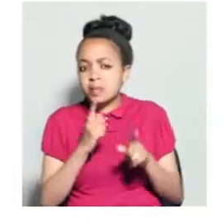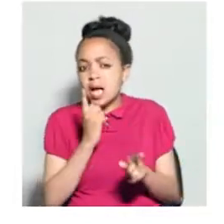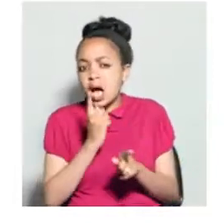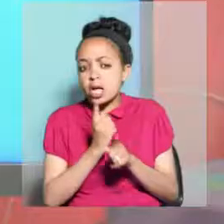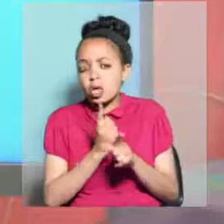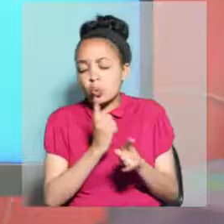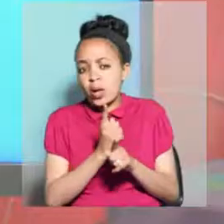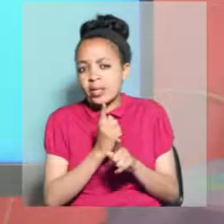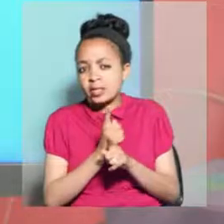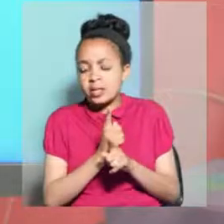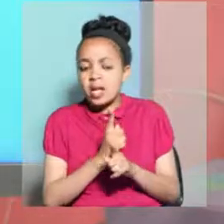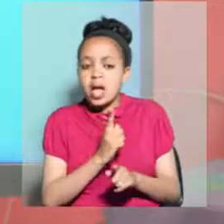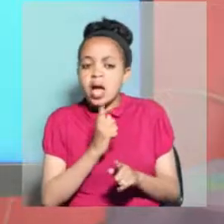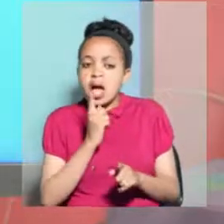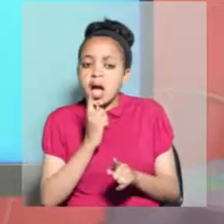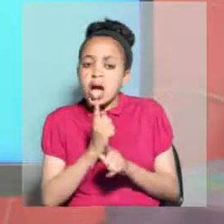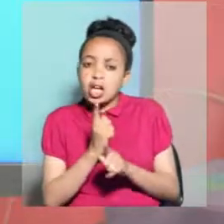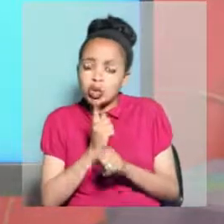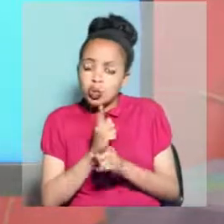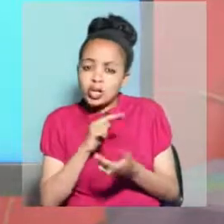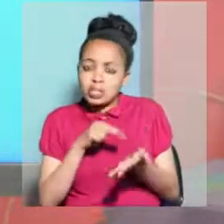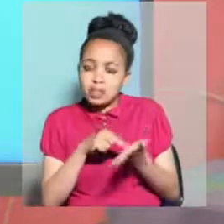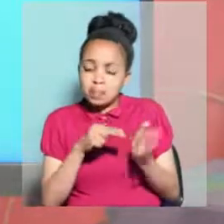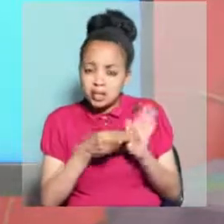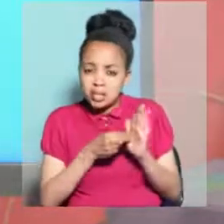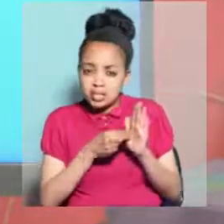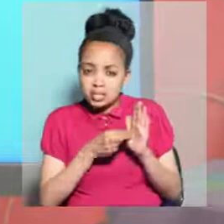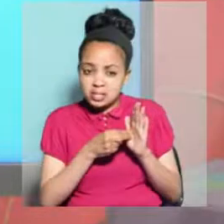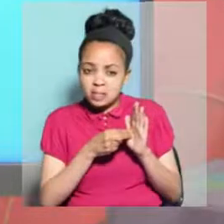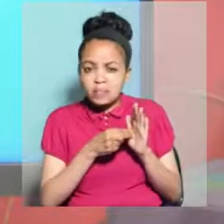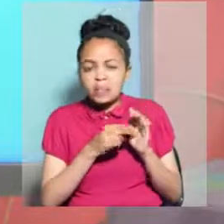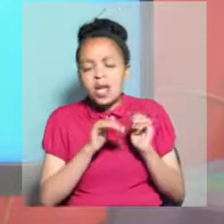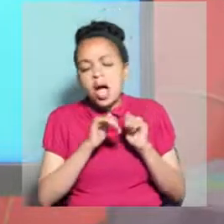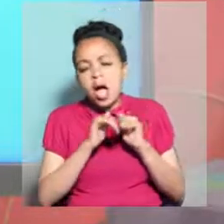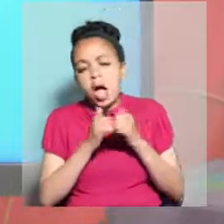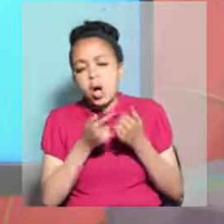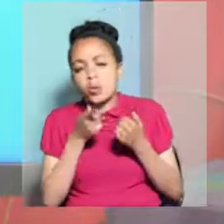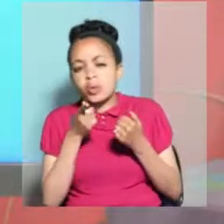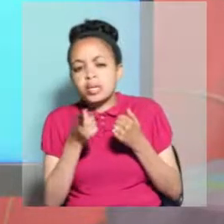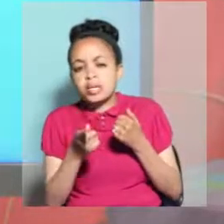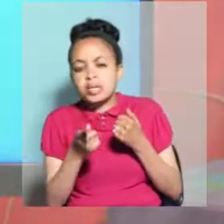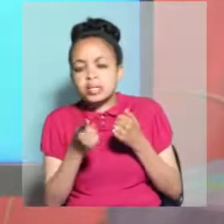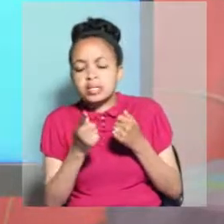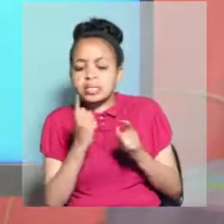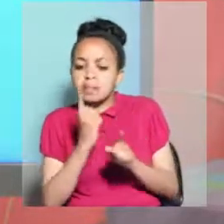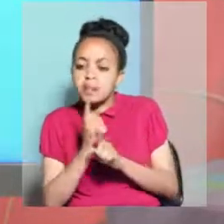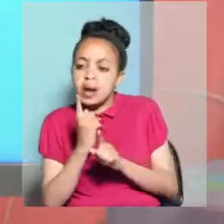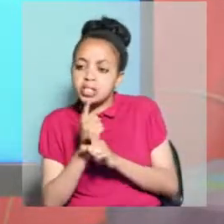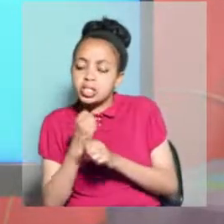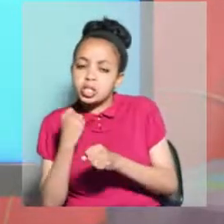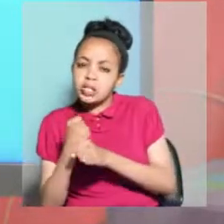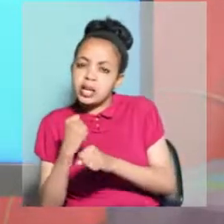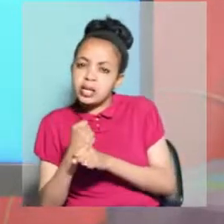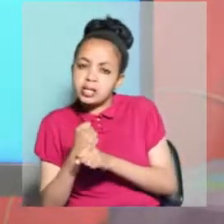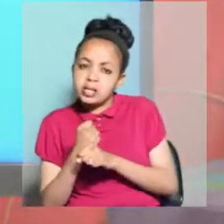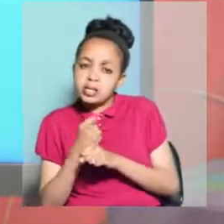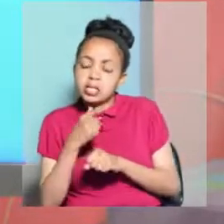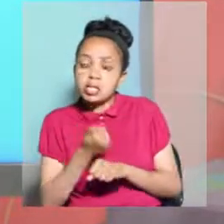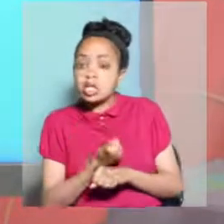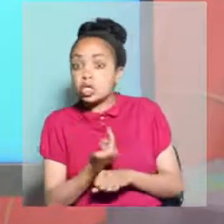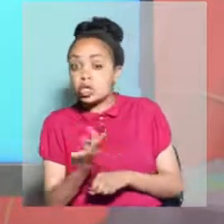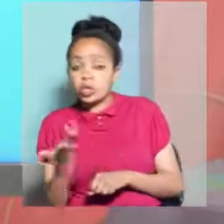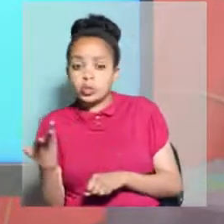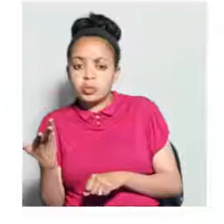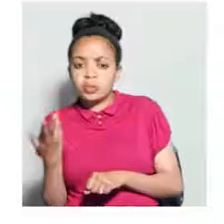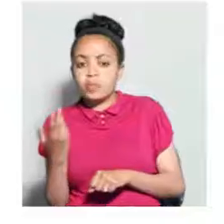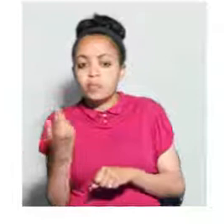accurate. Accuracy means a measure of how much it is precisely measured. The tools that we